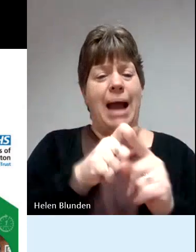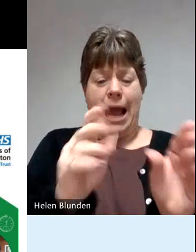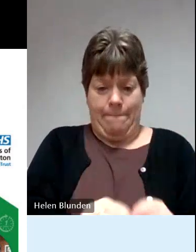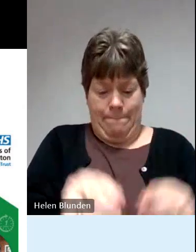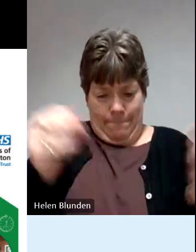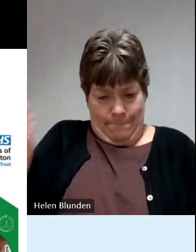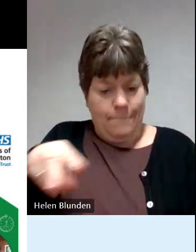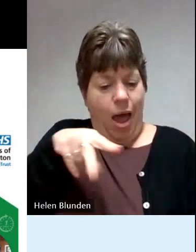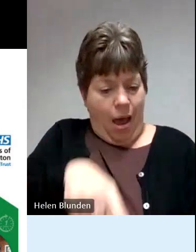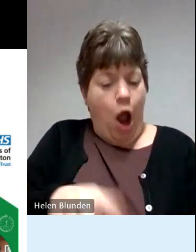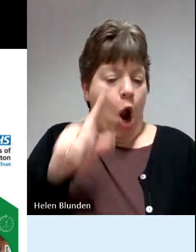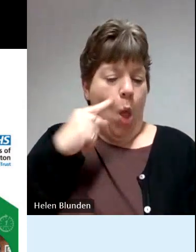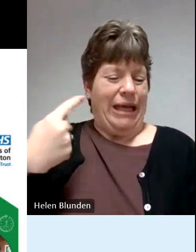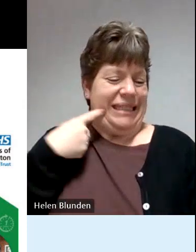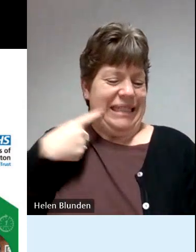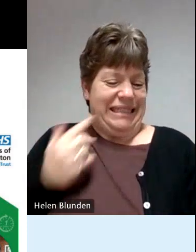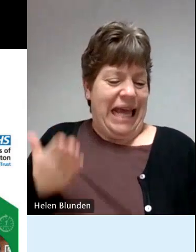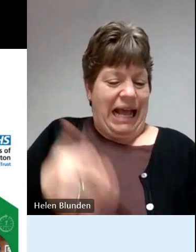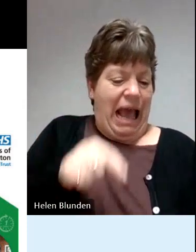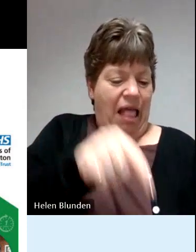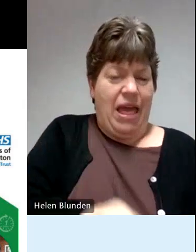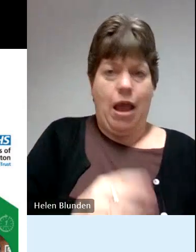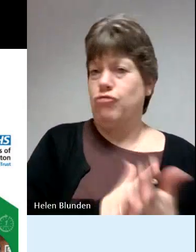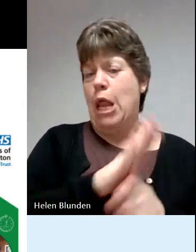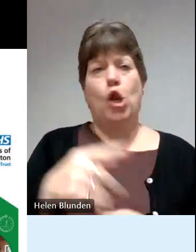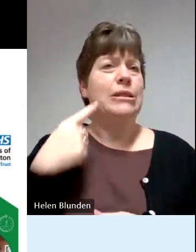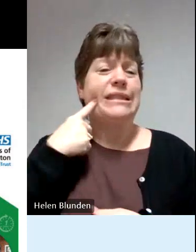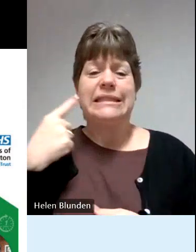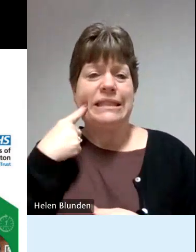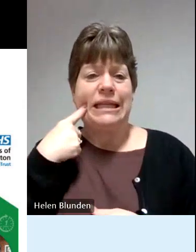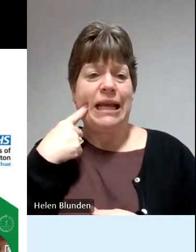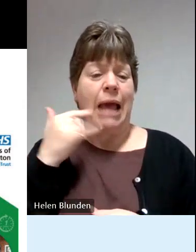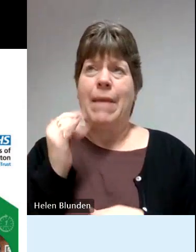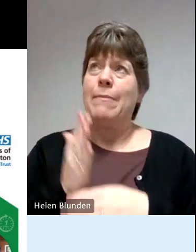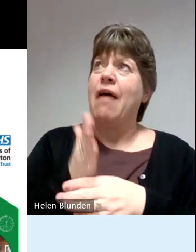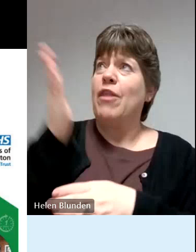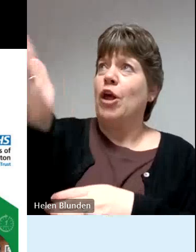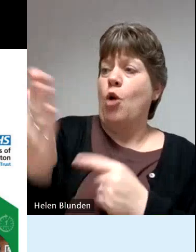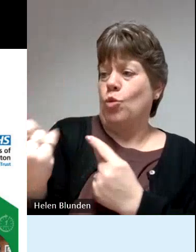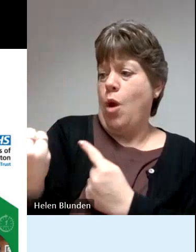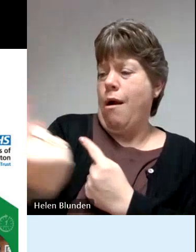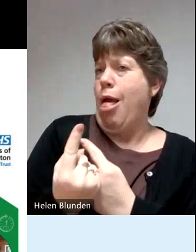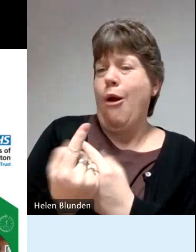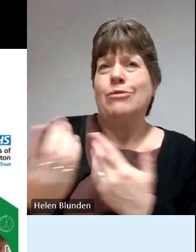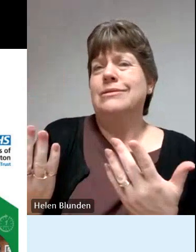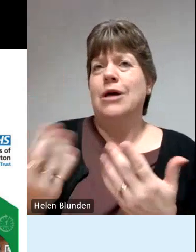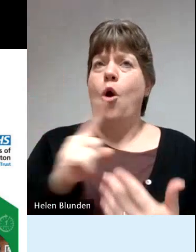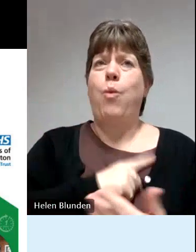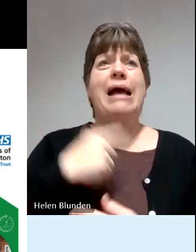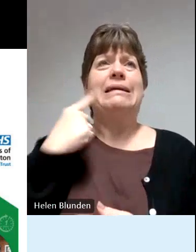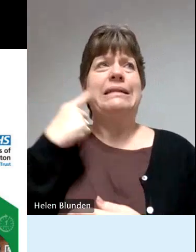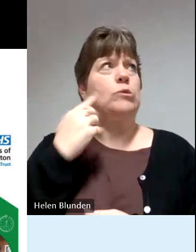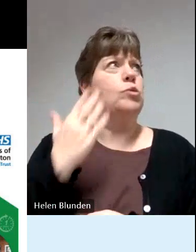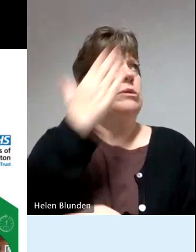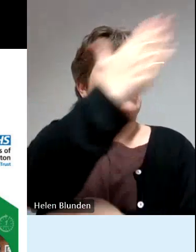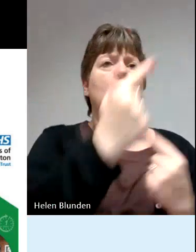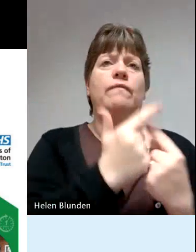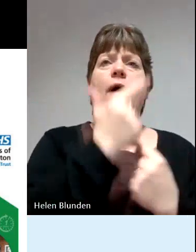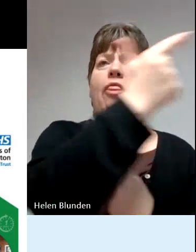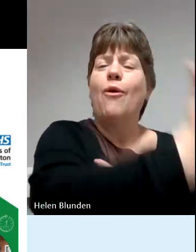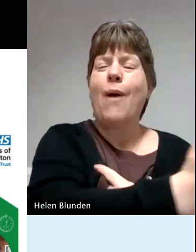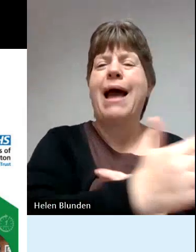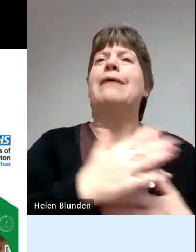always as easy, and sometimes people may go to somewhere that's not closer because in effect it's easier to get to. So